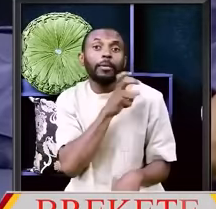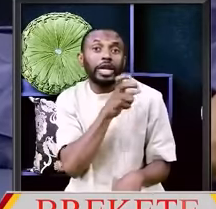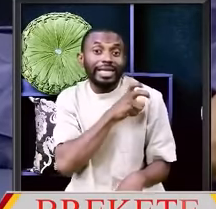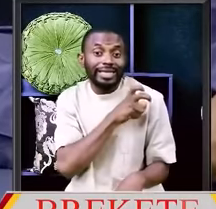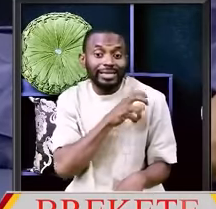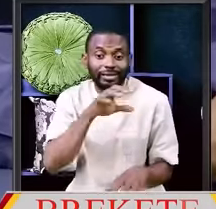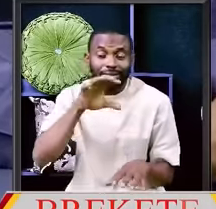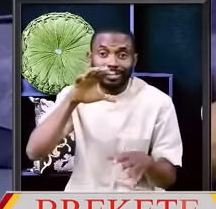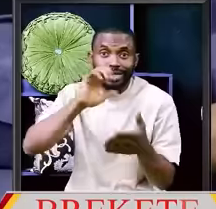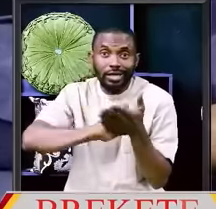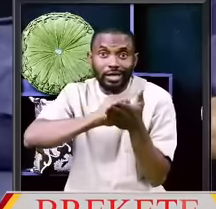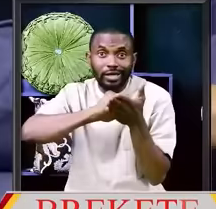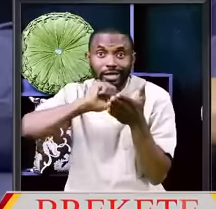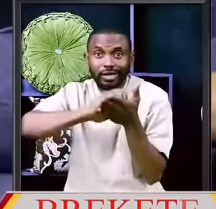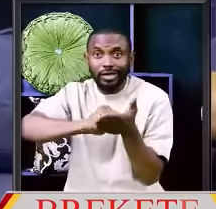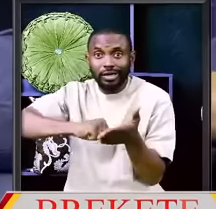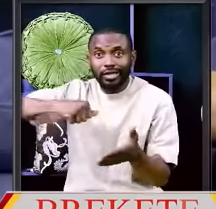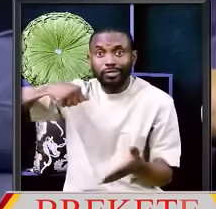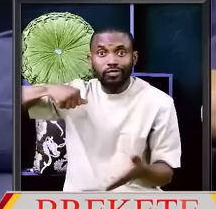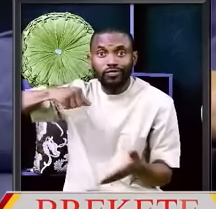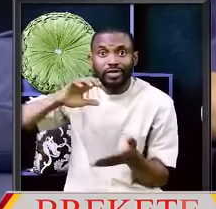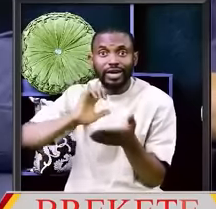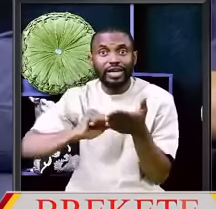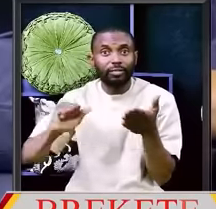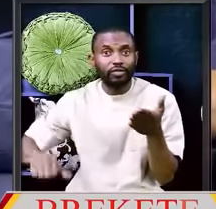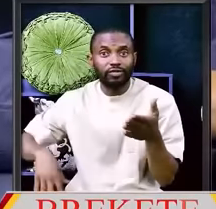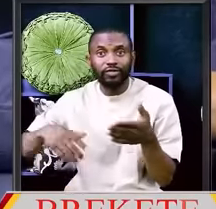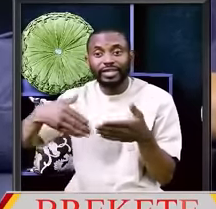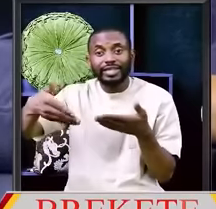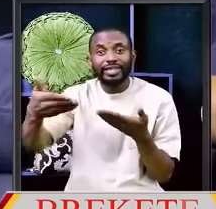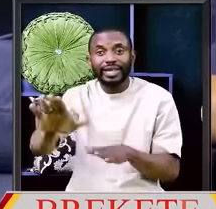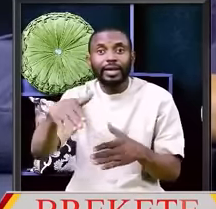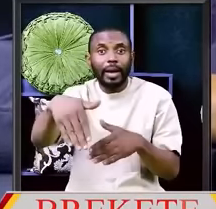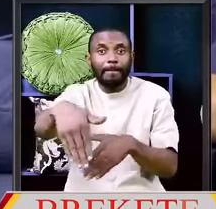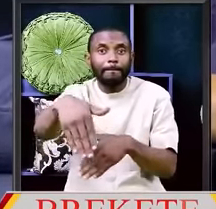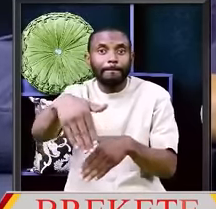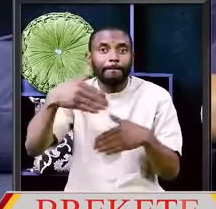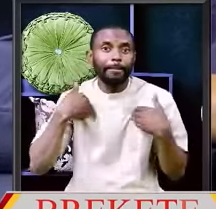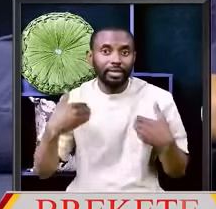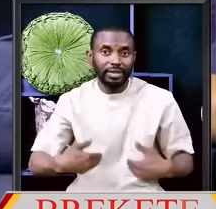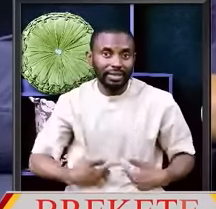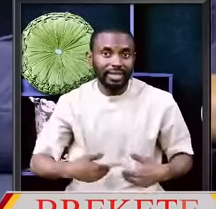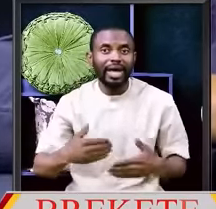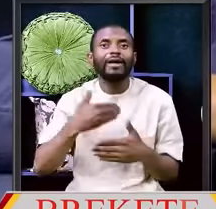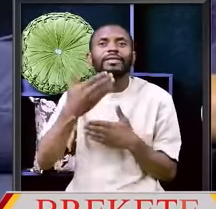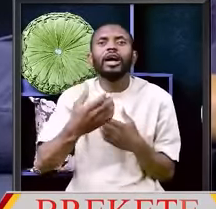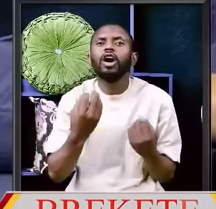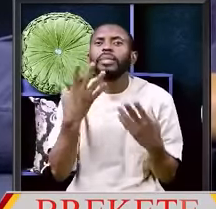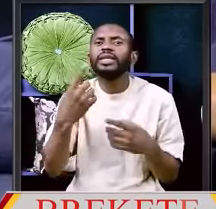dead body for after how many days? Give a microphone.